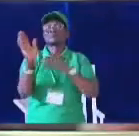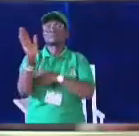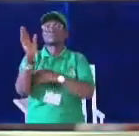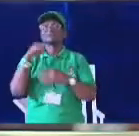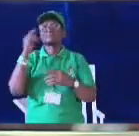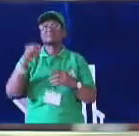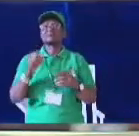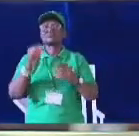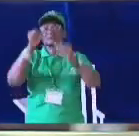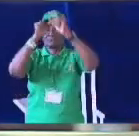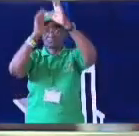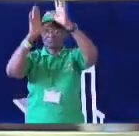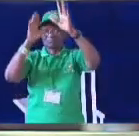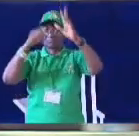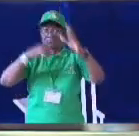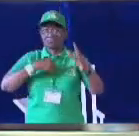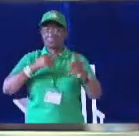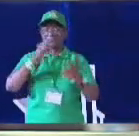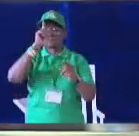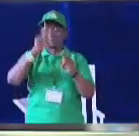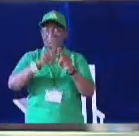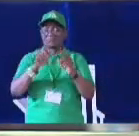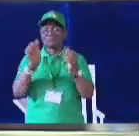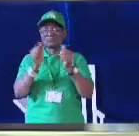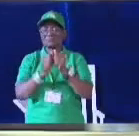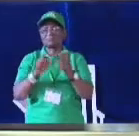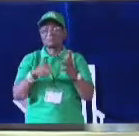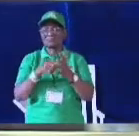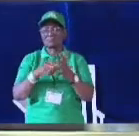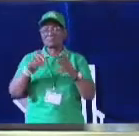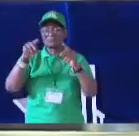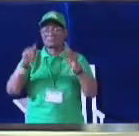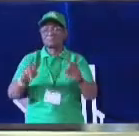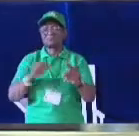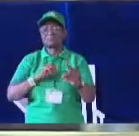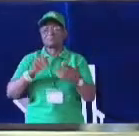I agree with this fellow I'm holding.